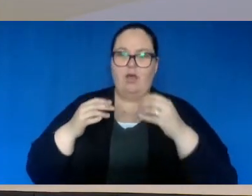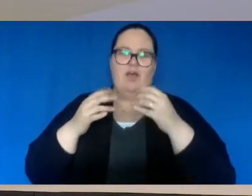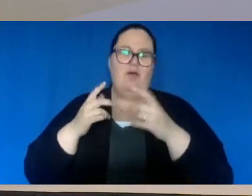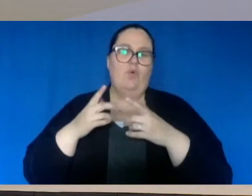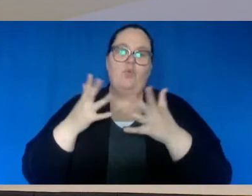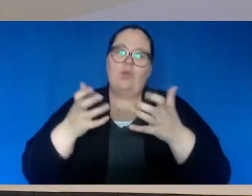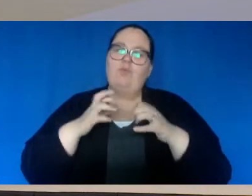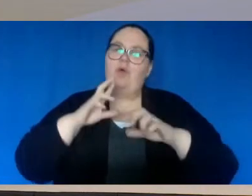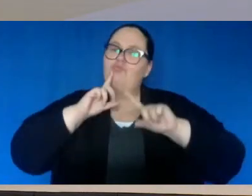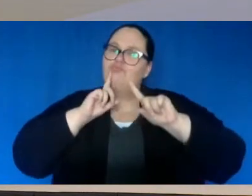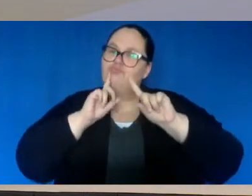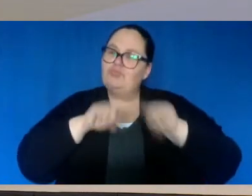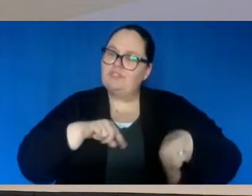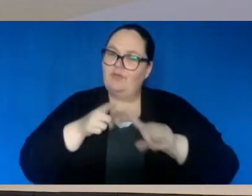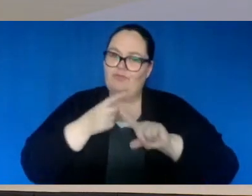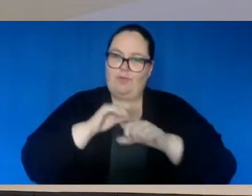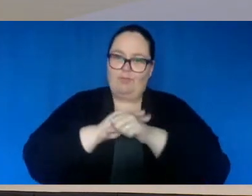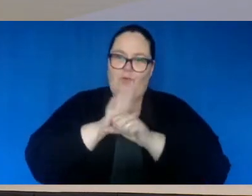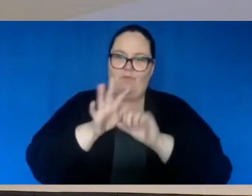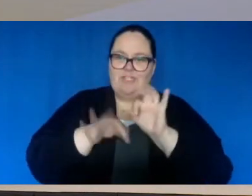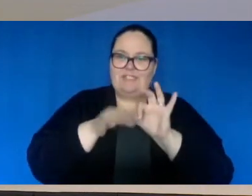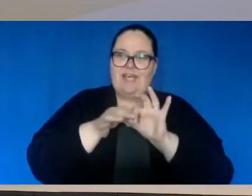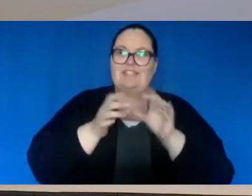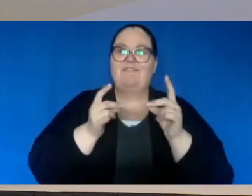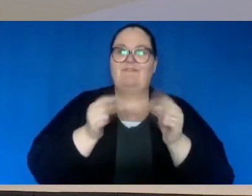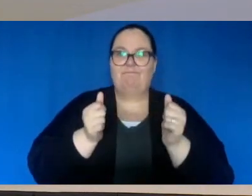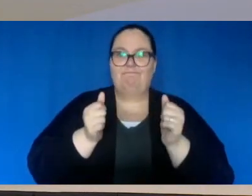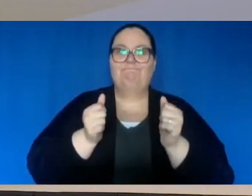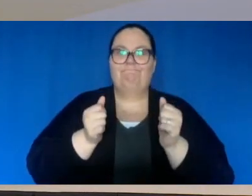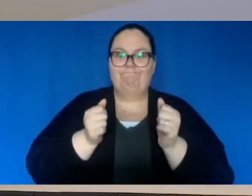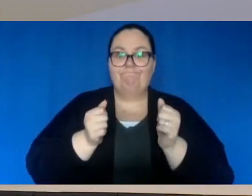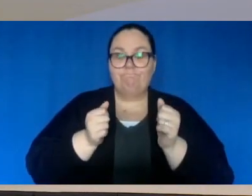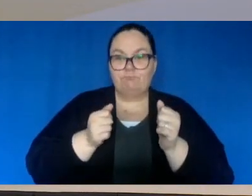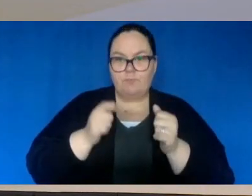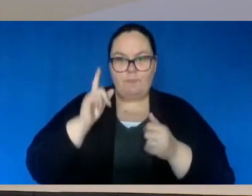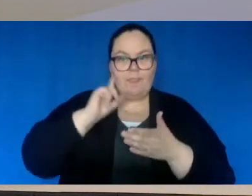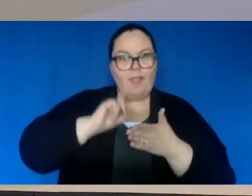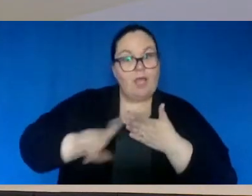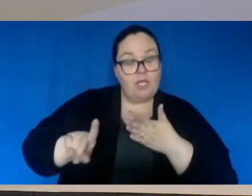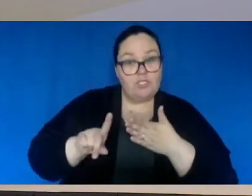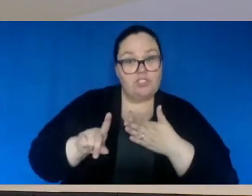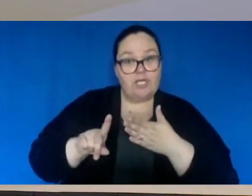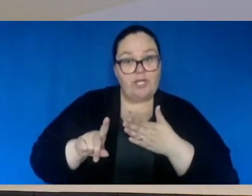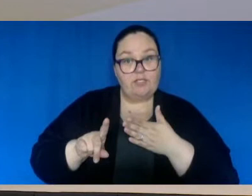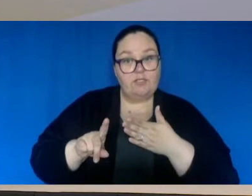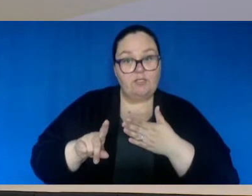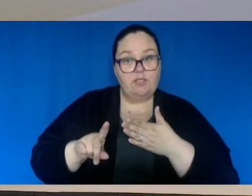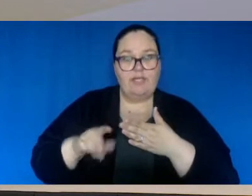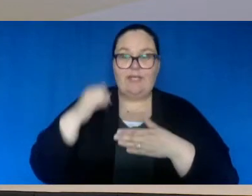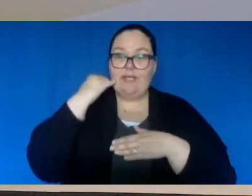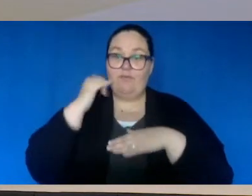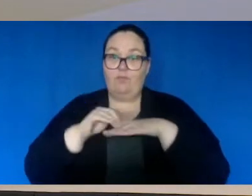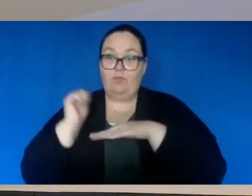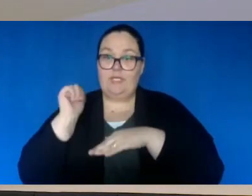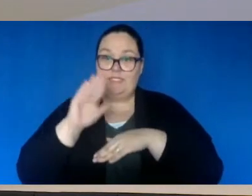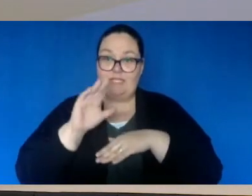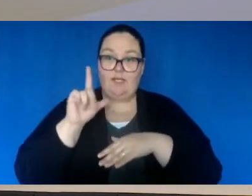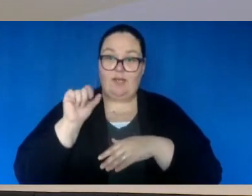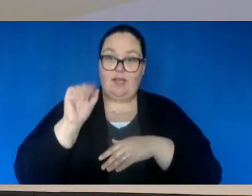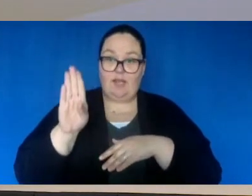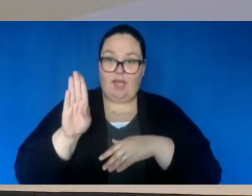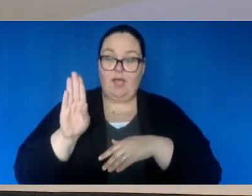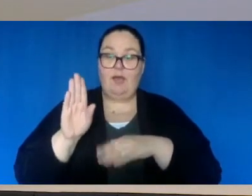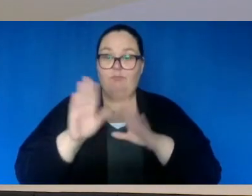as possible. I actually looked at the turnaround times for our lab tests across the